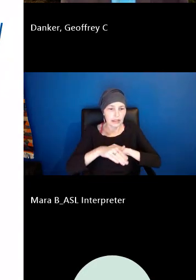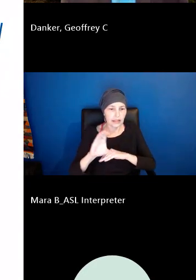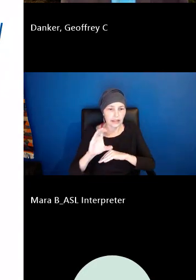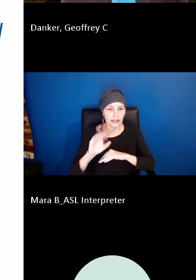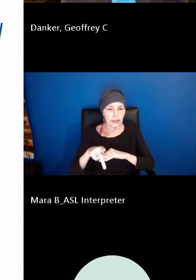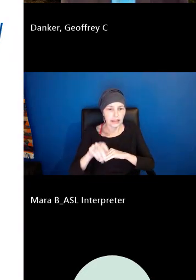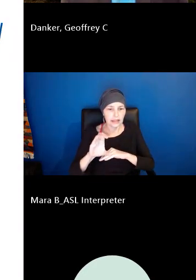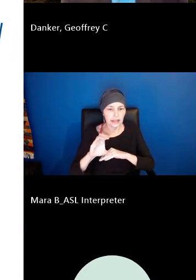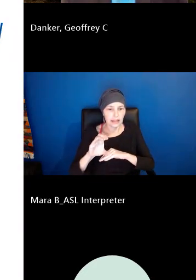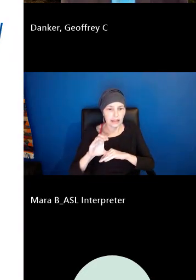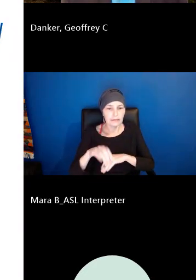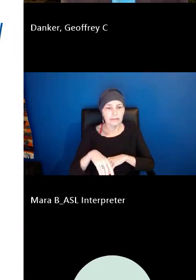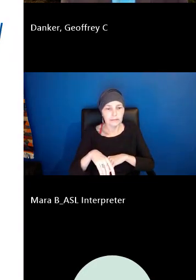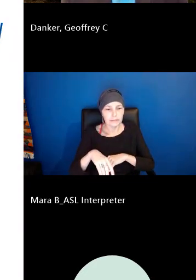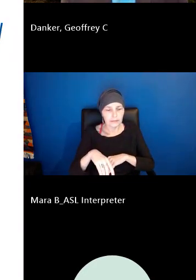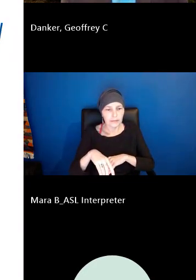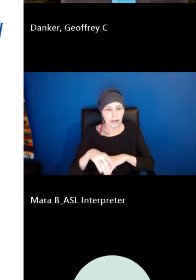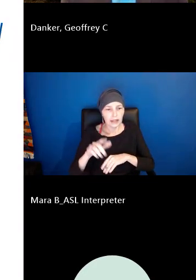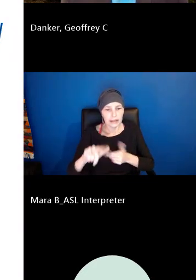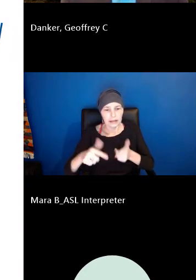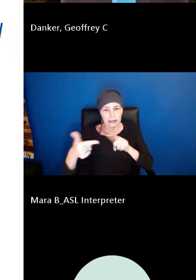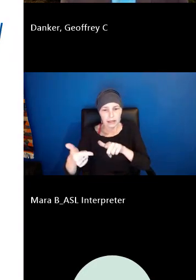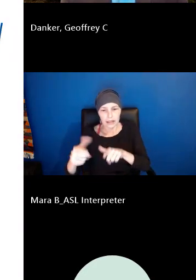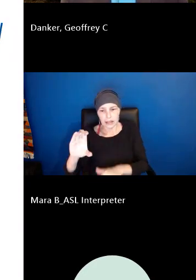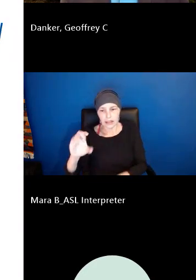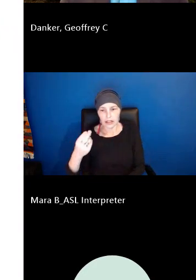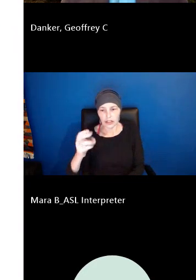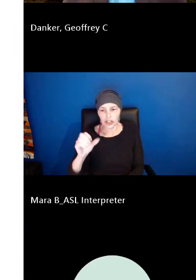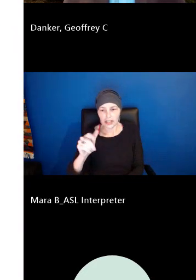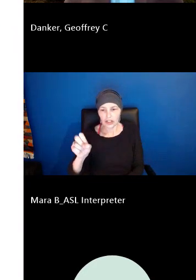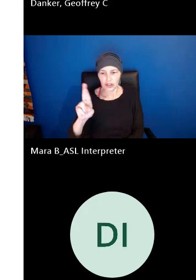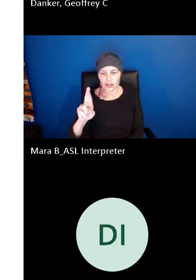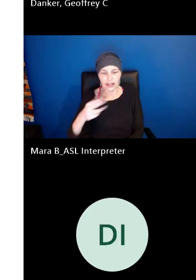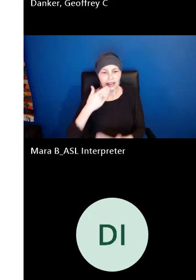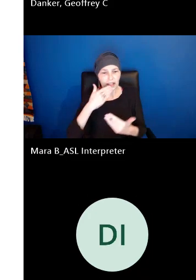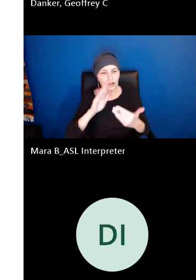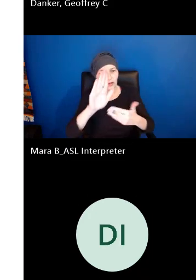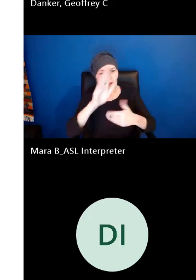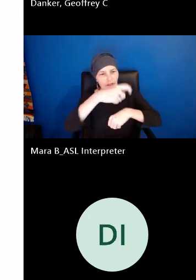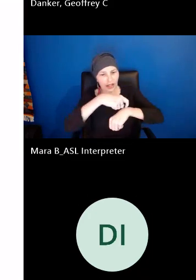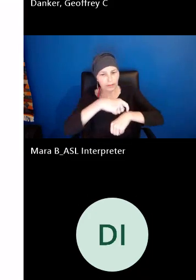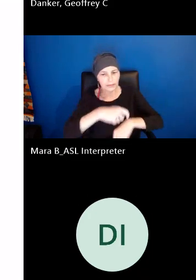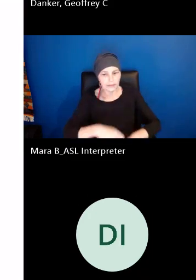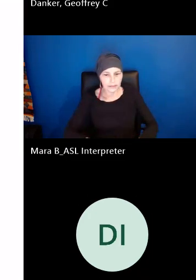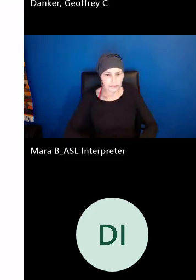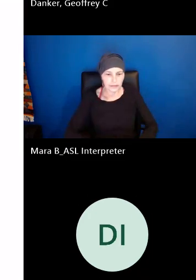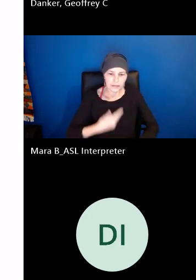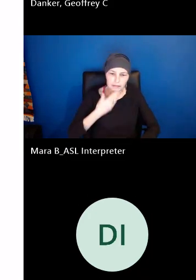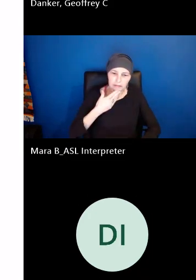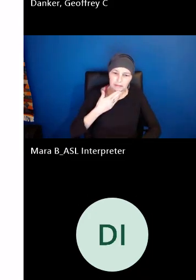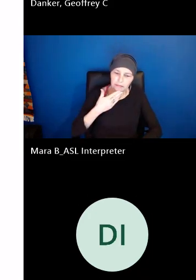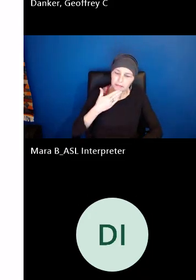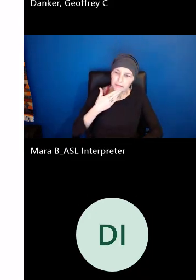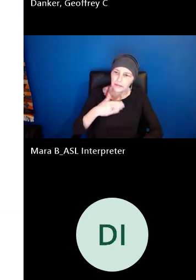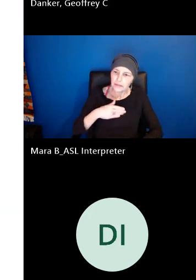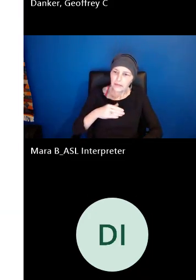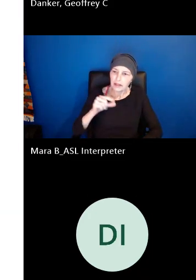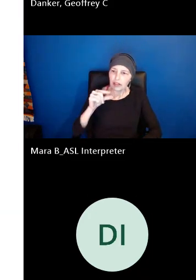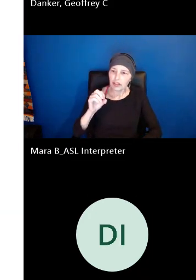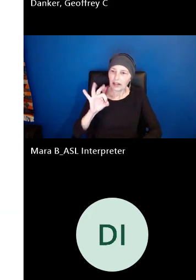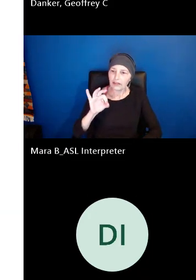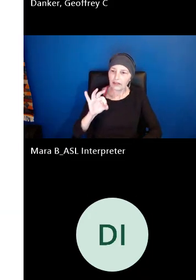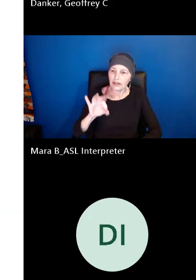Now, I will kick it back to Chester, and thank you all for your time. All right, thank you, Jeff. Now we're going to be